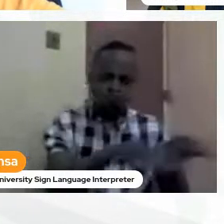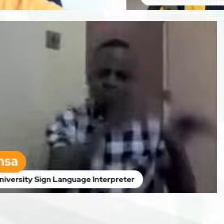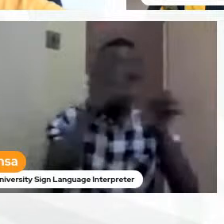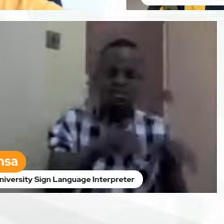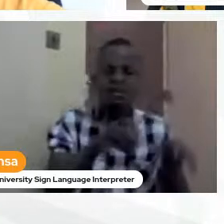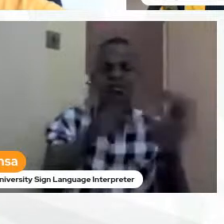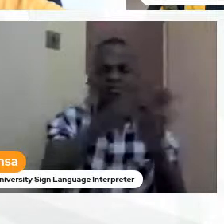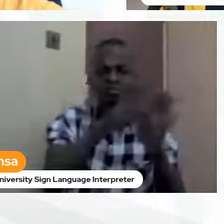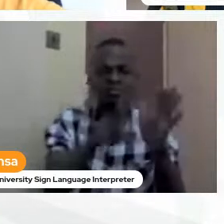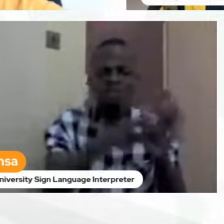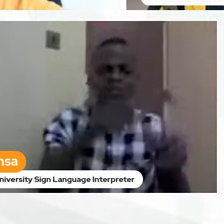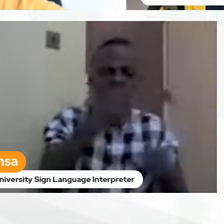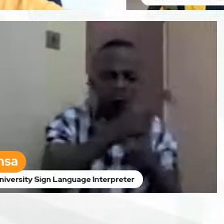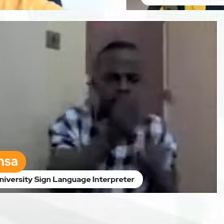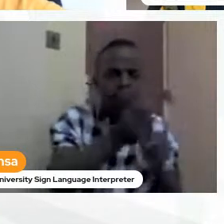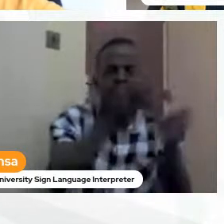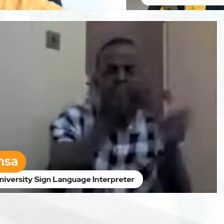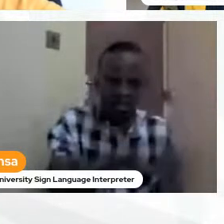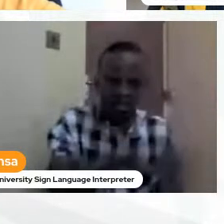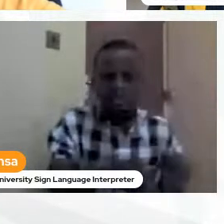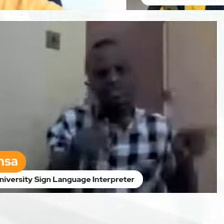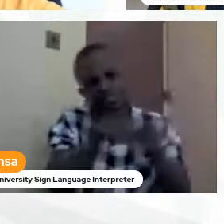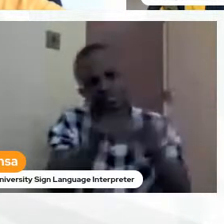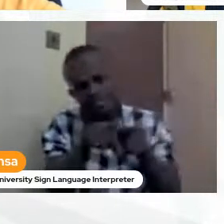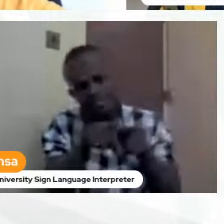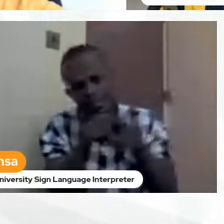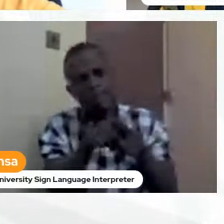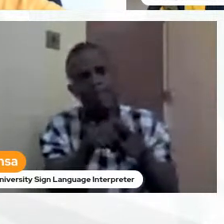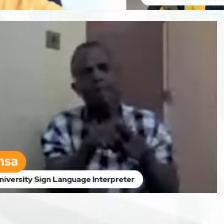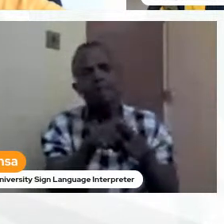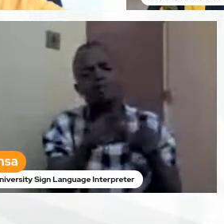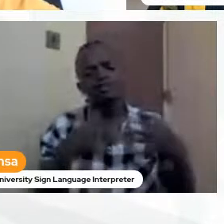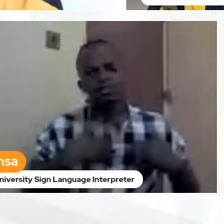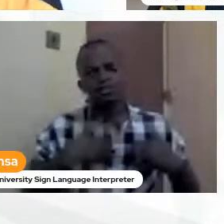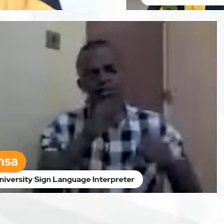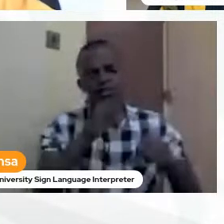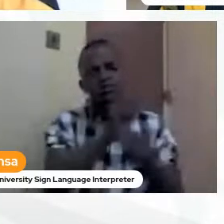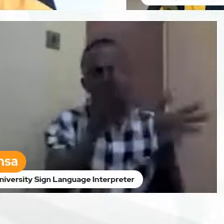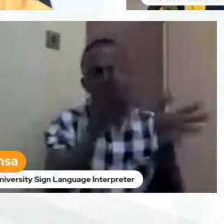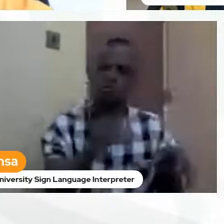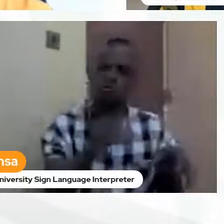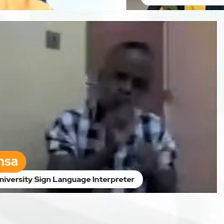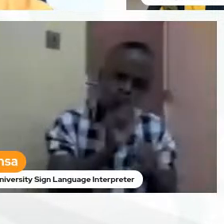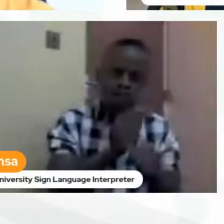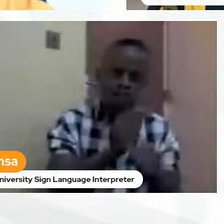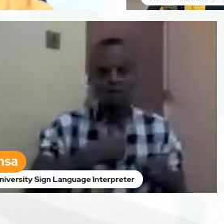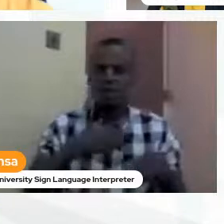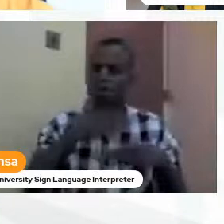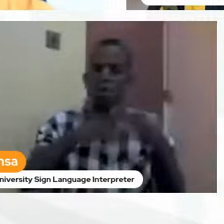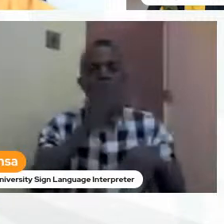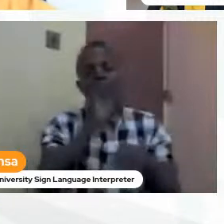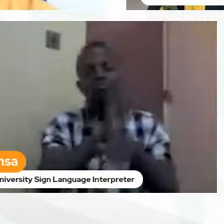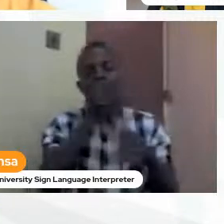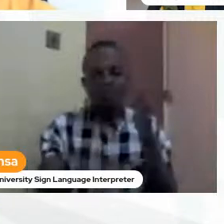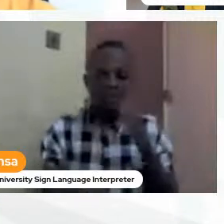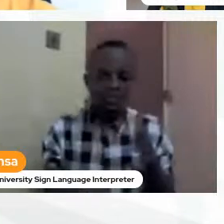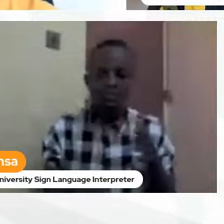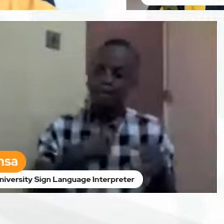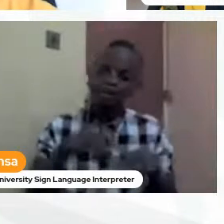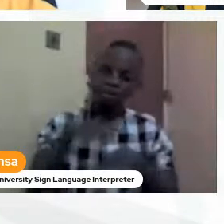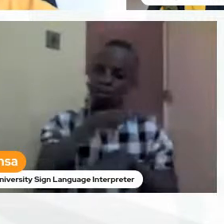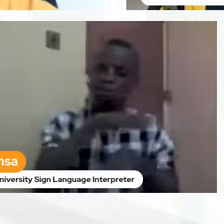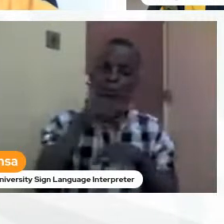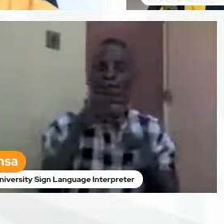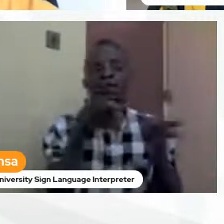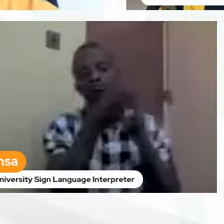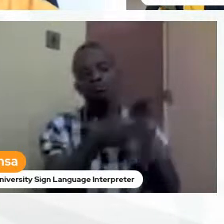own health delivery system. So, in a nutshell, that's the motivation around the RAHi, and